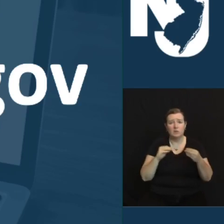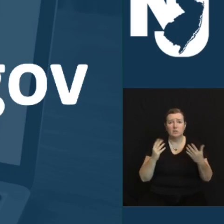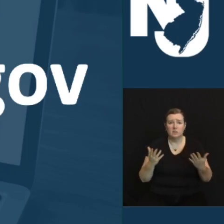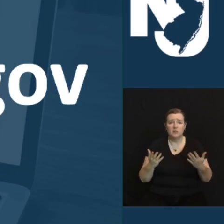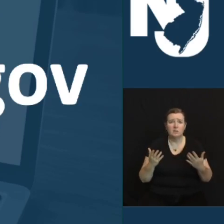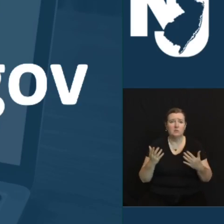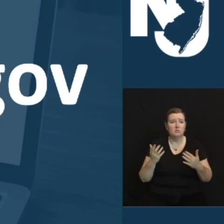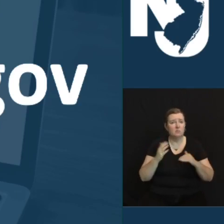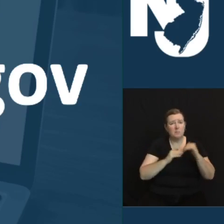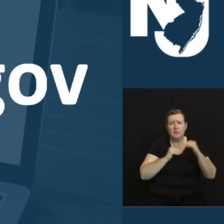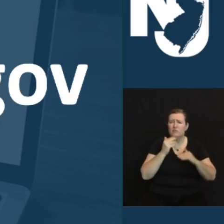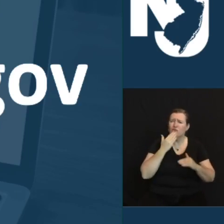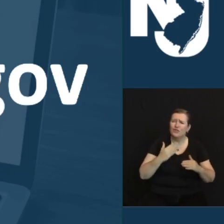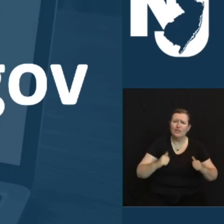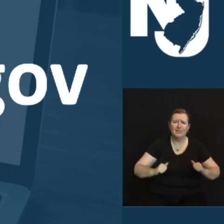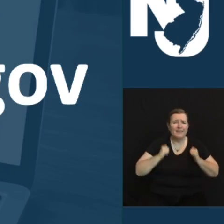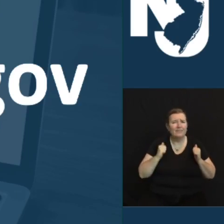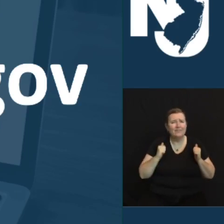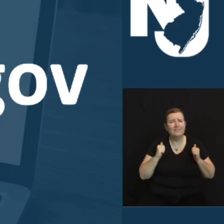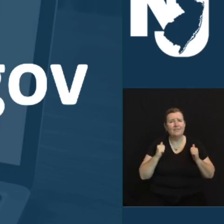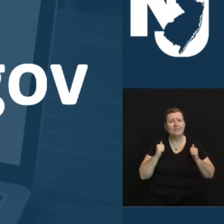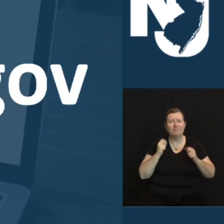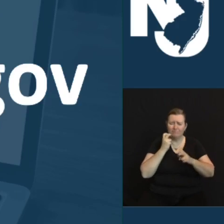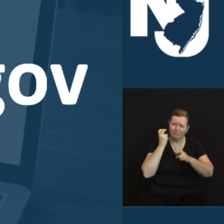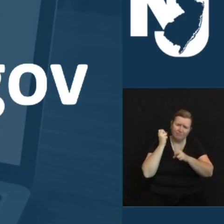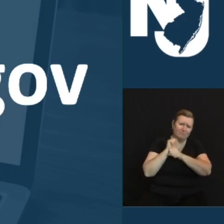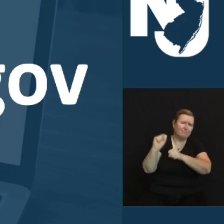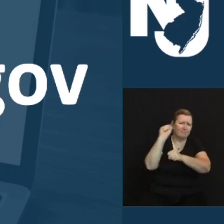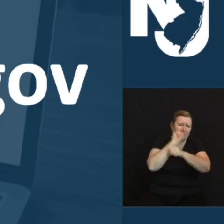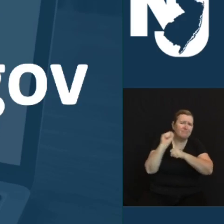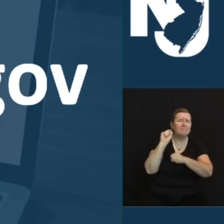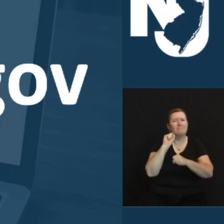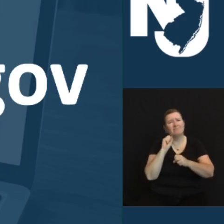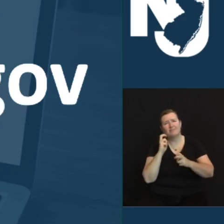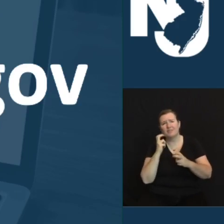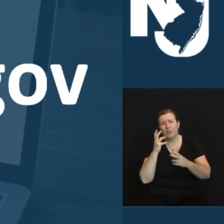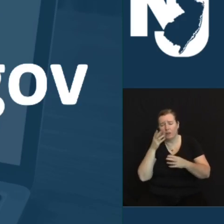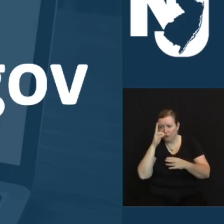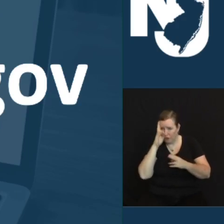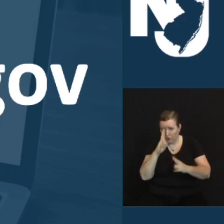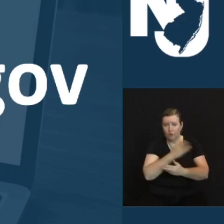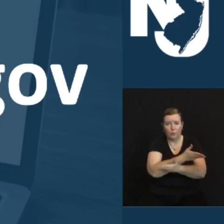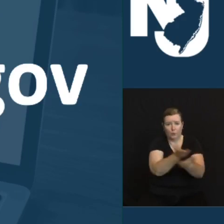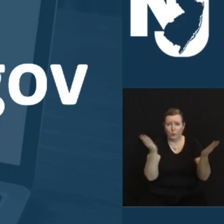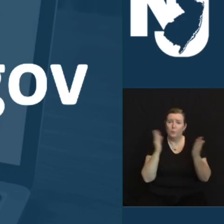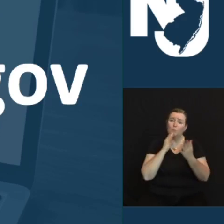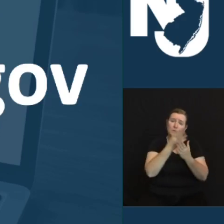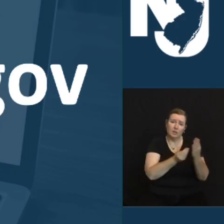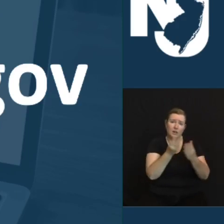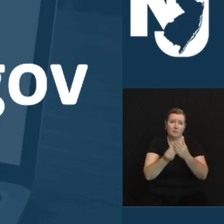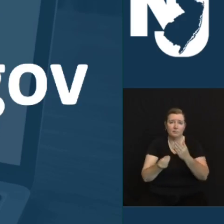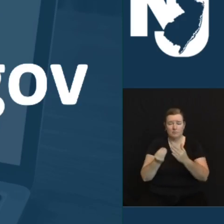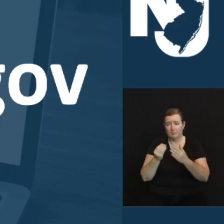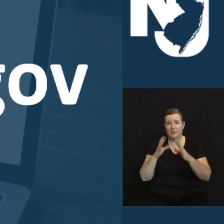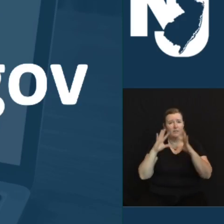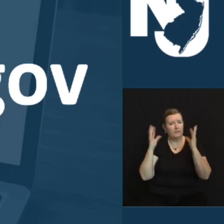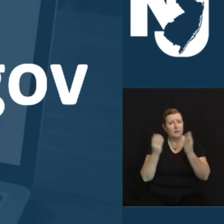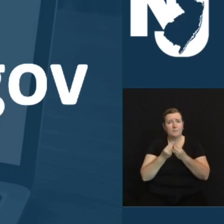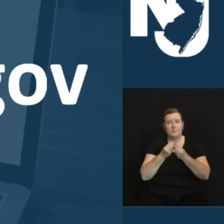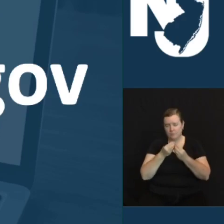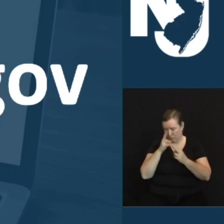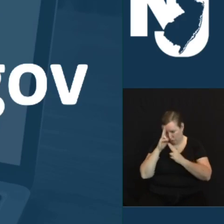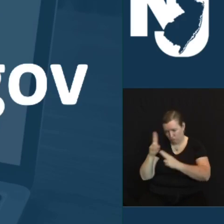through hard work and perseverance. We honor them, and we honor all the families left behind.